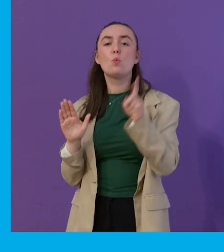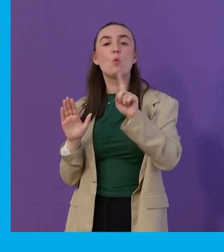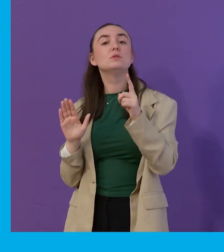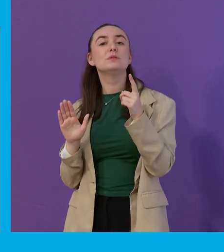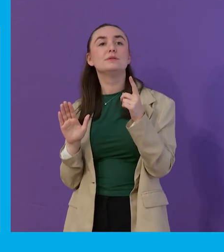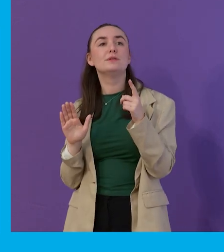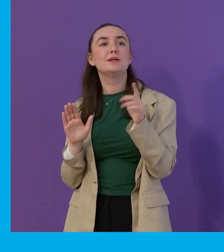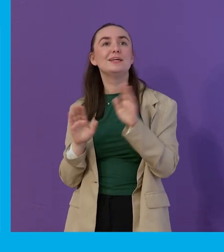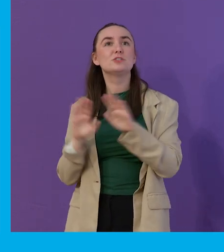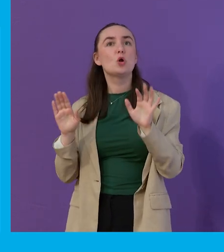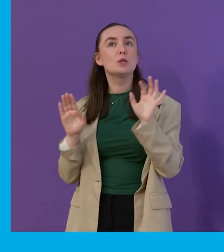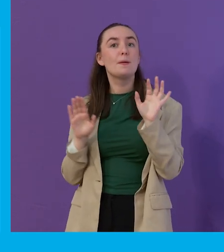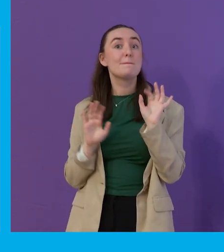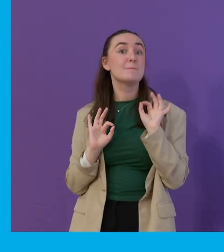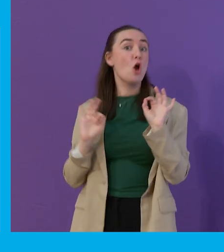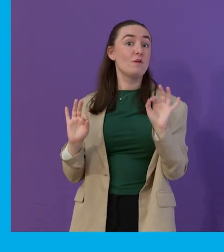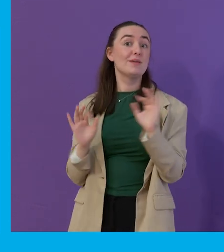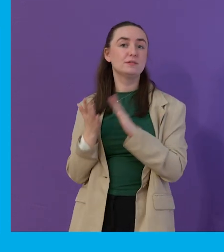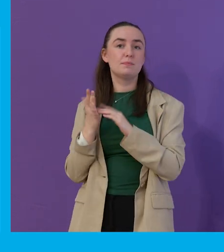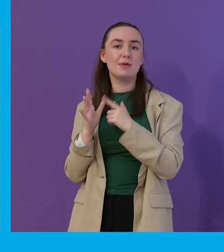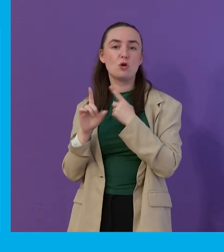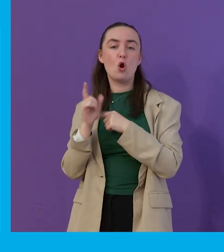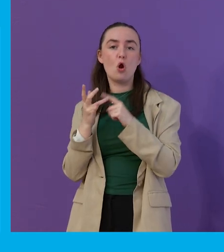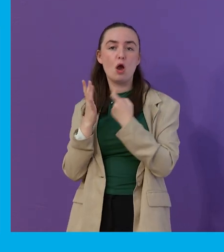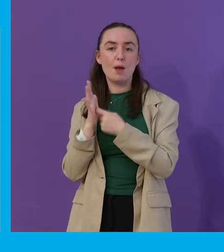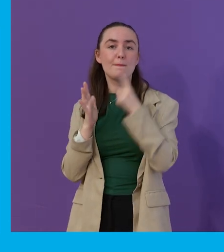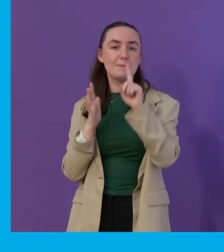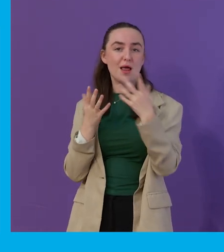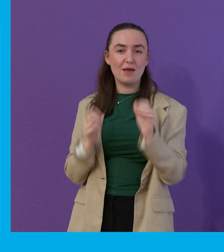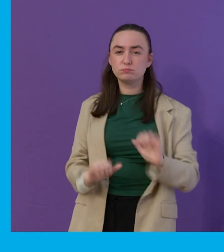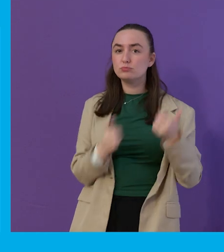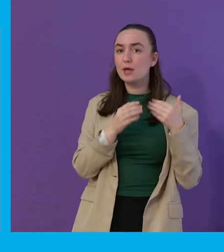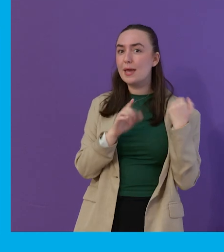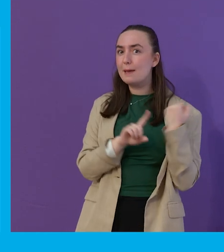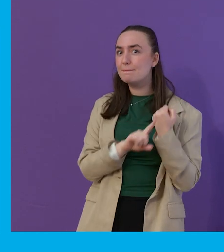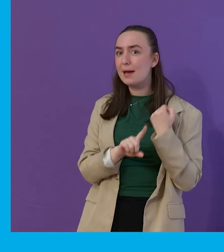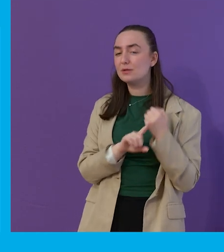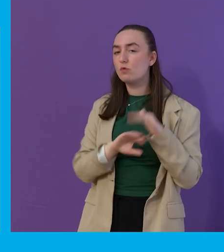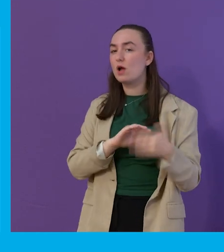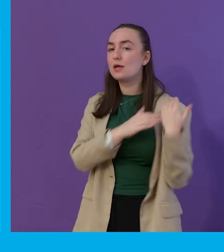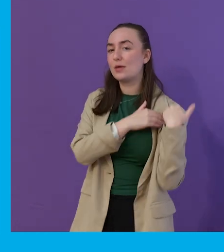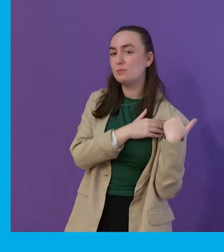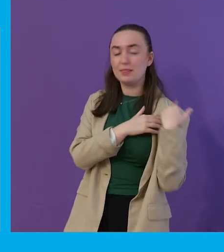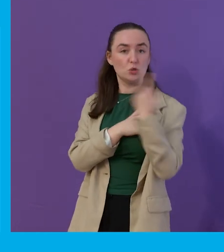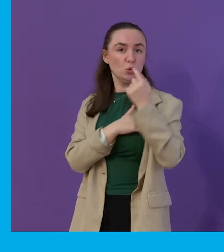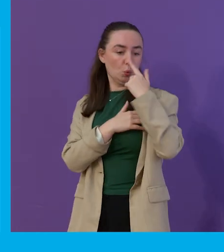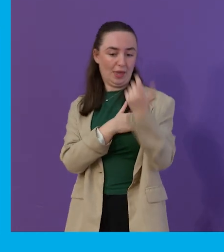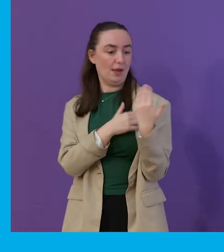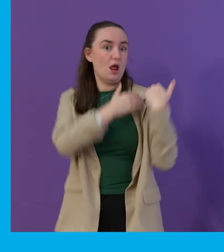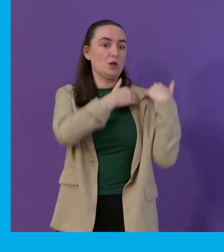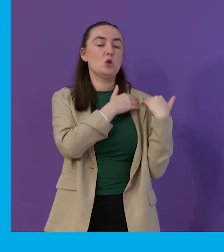magic bullet, but it does have many of the impacts that Donna's talking about. It provides single points of accountability to the